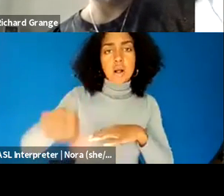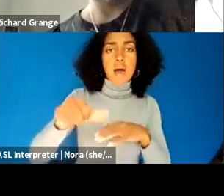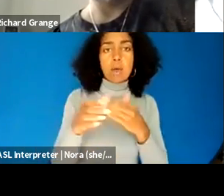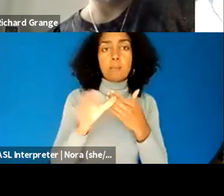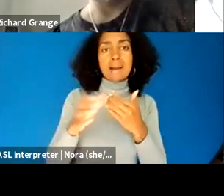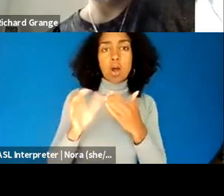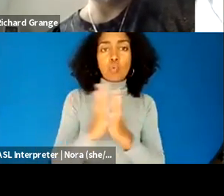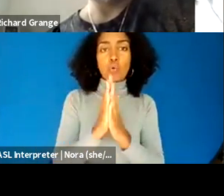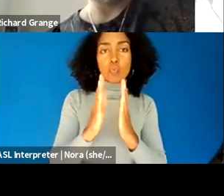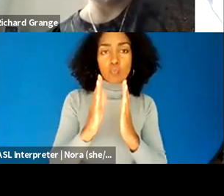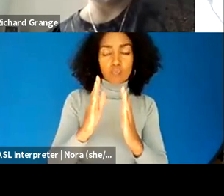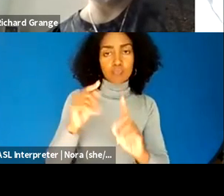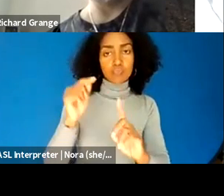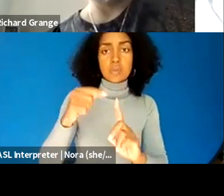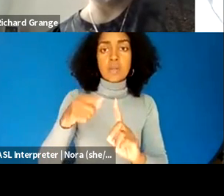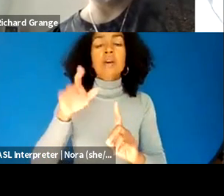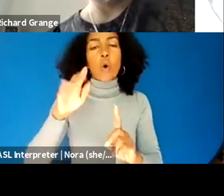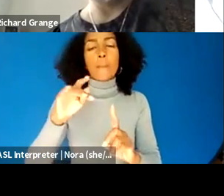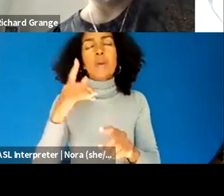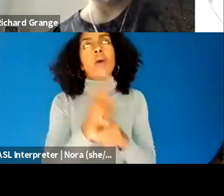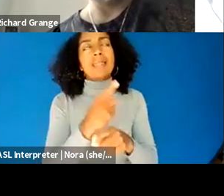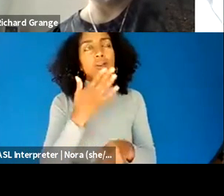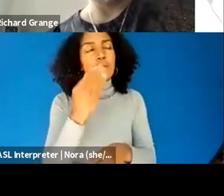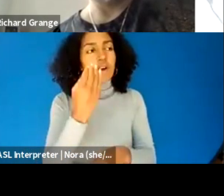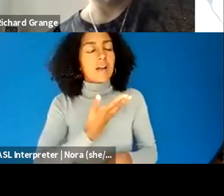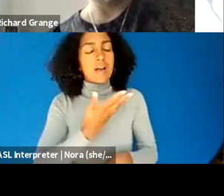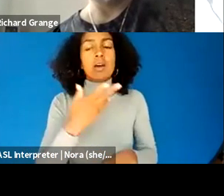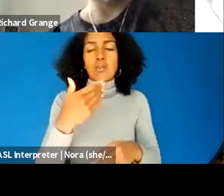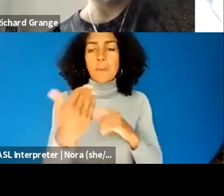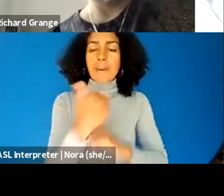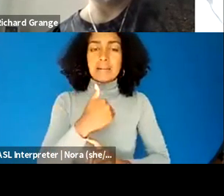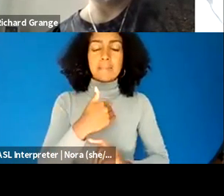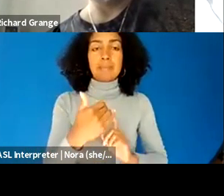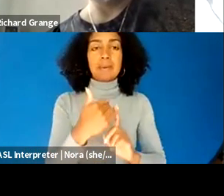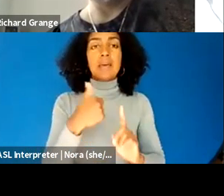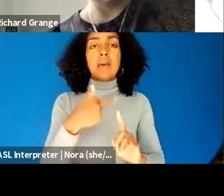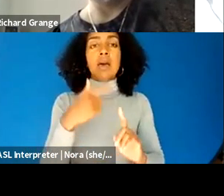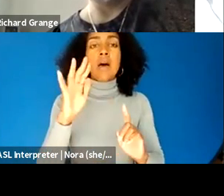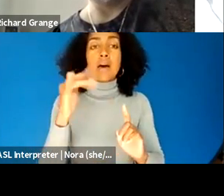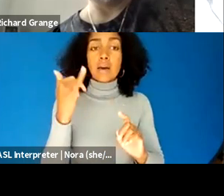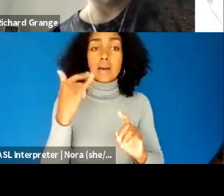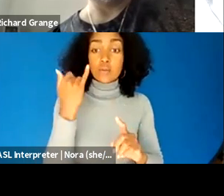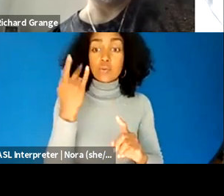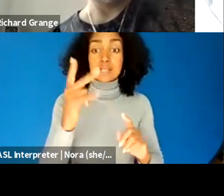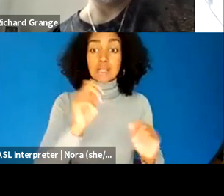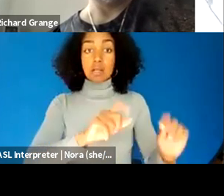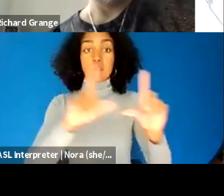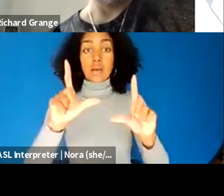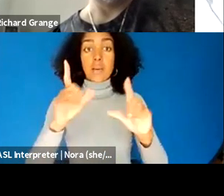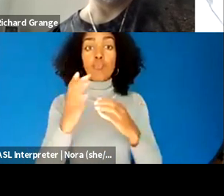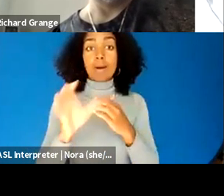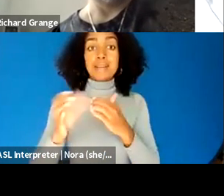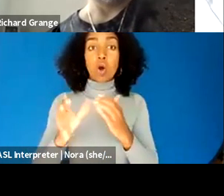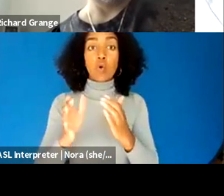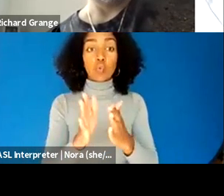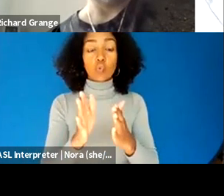can just not accept the breakout room. Okay. Okay? Yeah. Are we good? We're good. I'm gonna put, how about 6